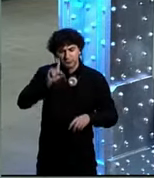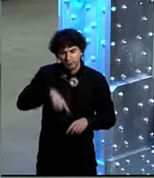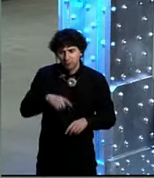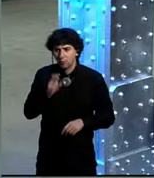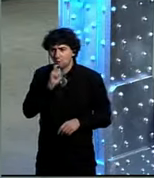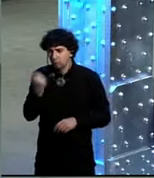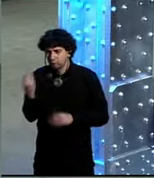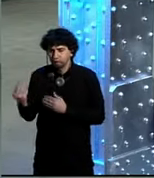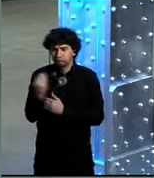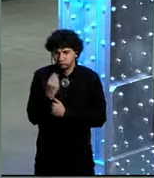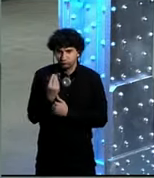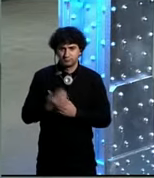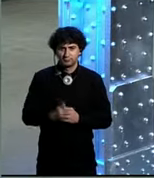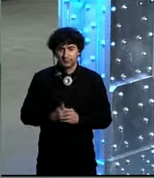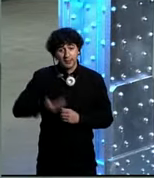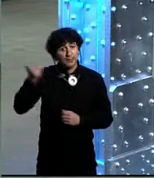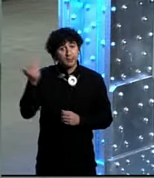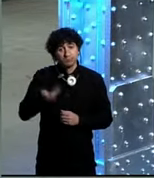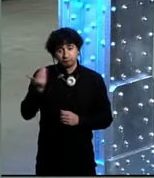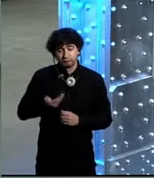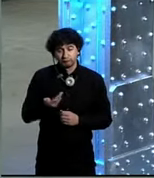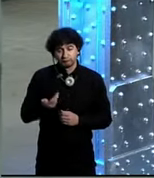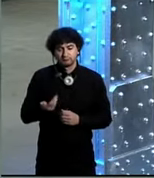key, of course, is to get all of this to add up.